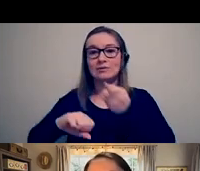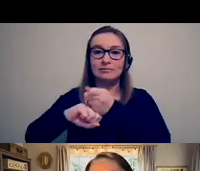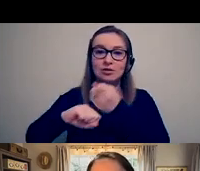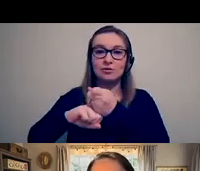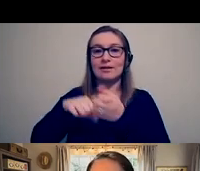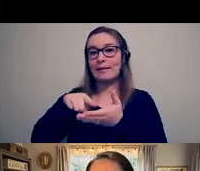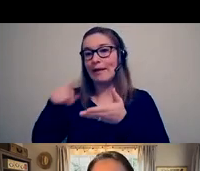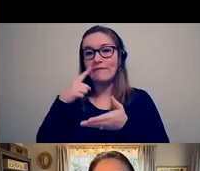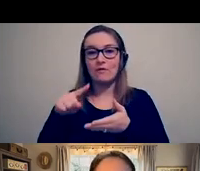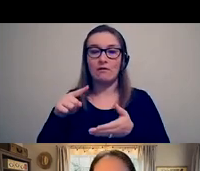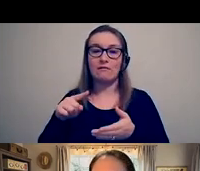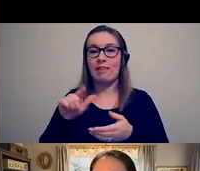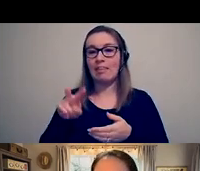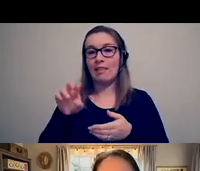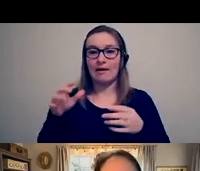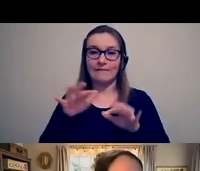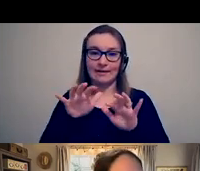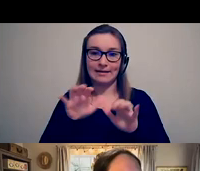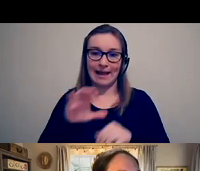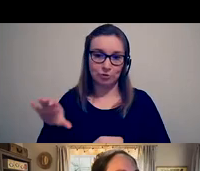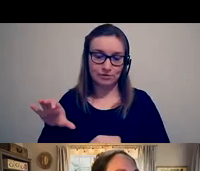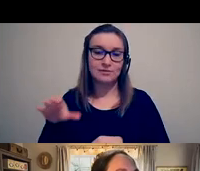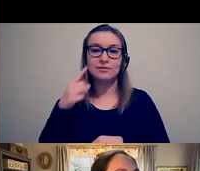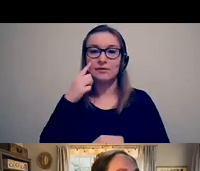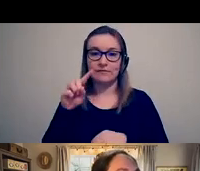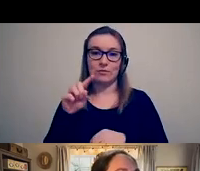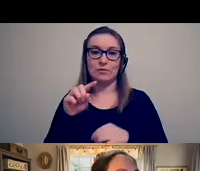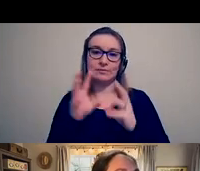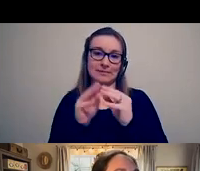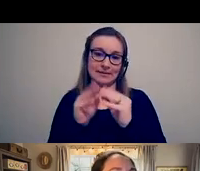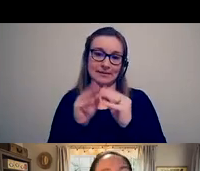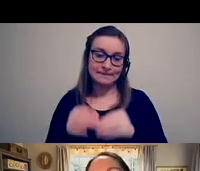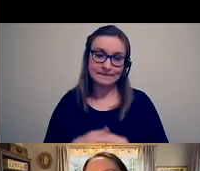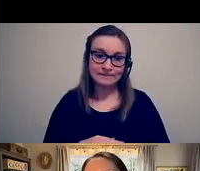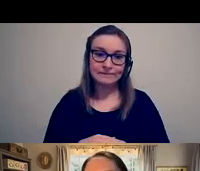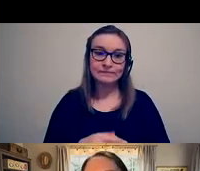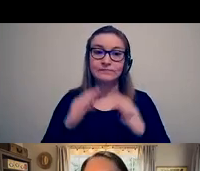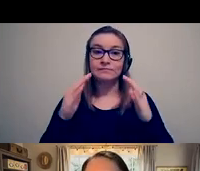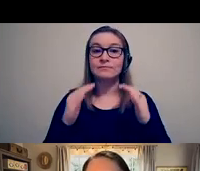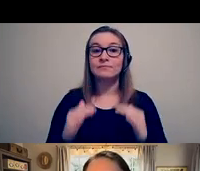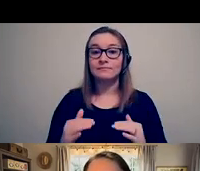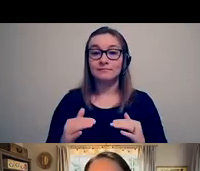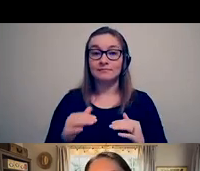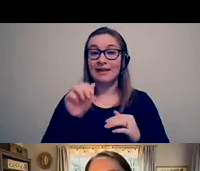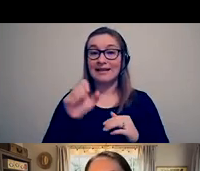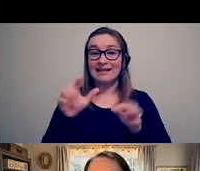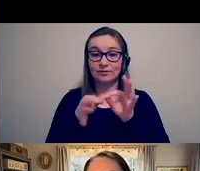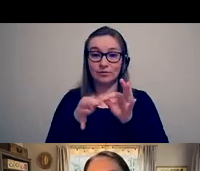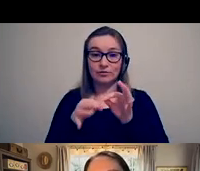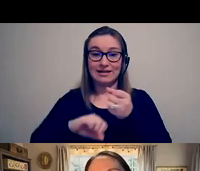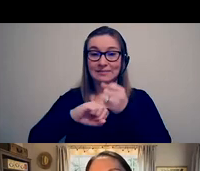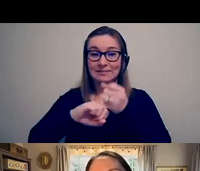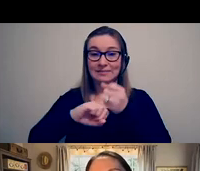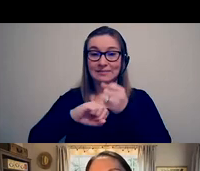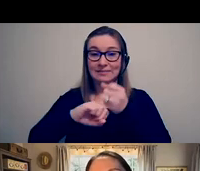meetup, because that helps to encourage them to want to continue. And then our ASL interpretation sponsor for this